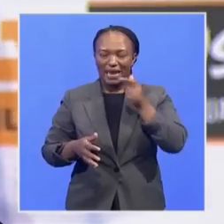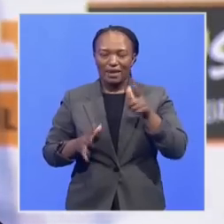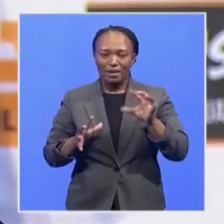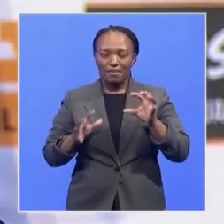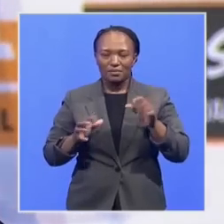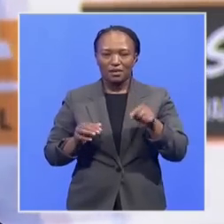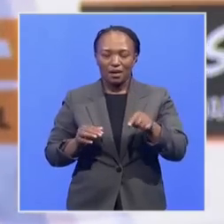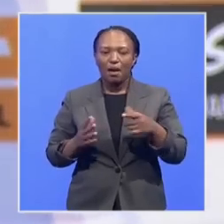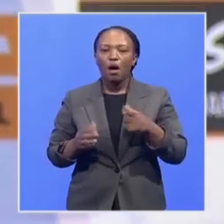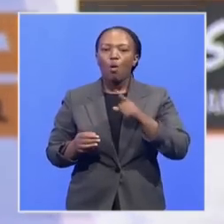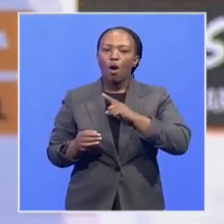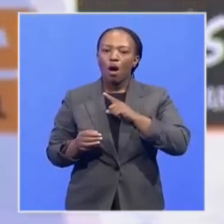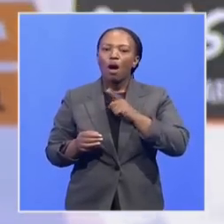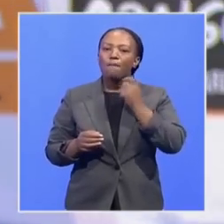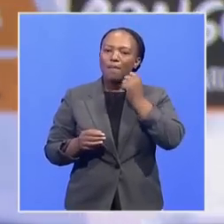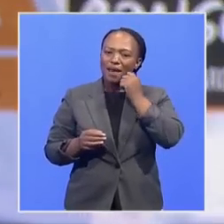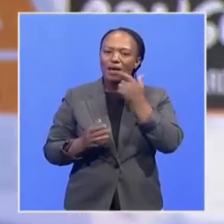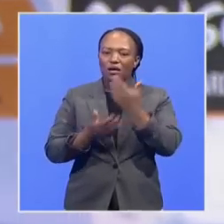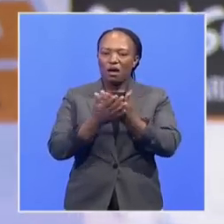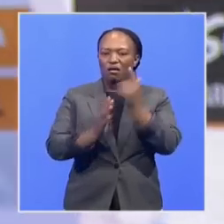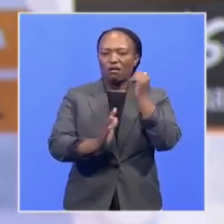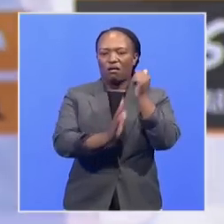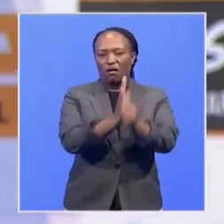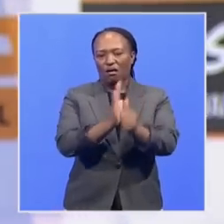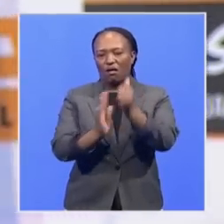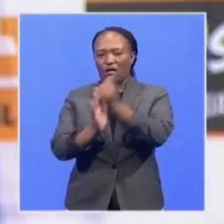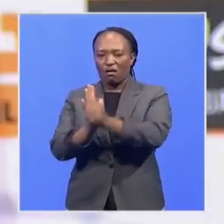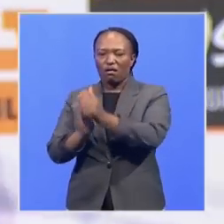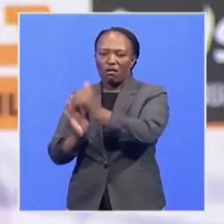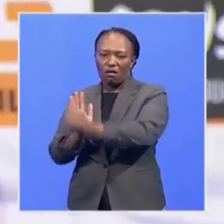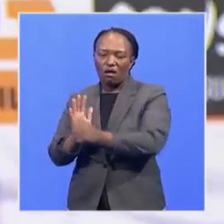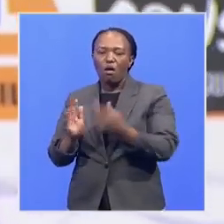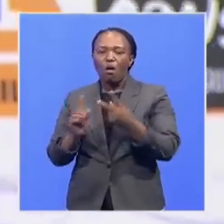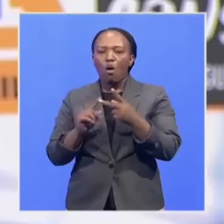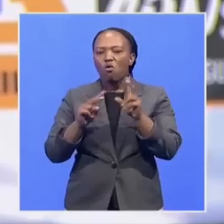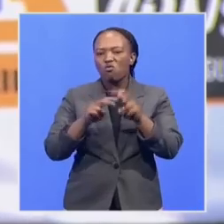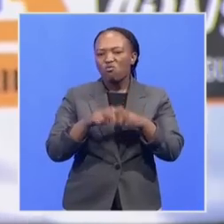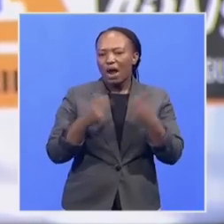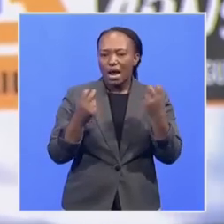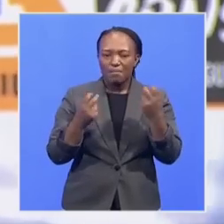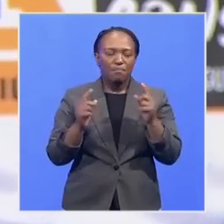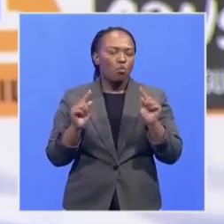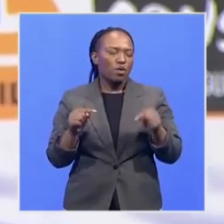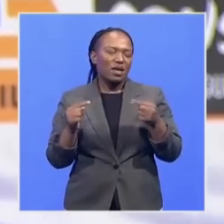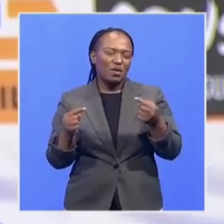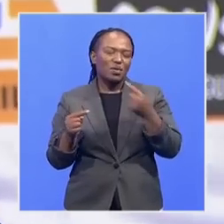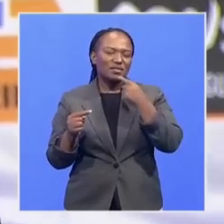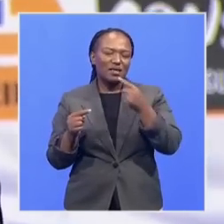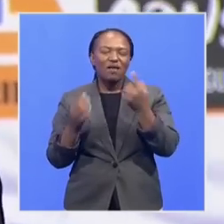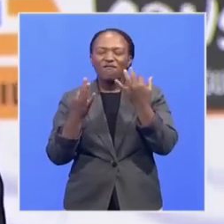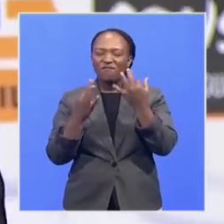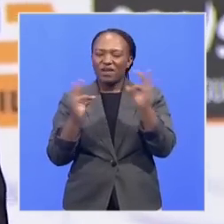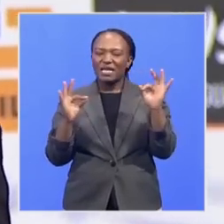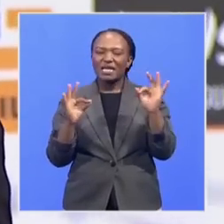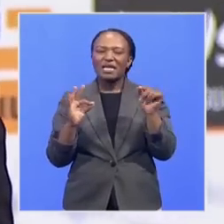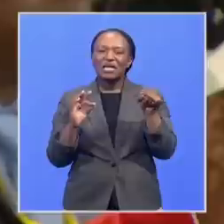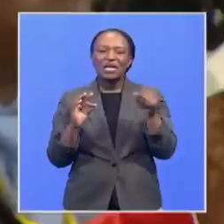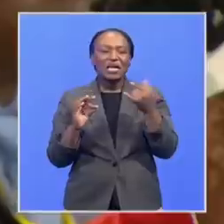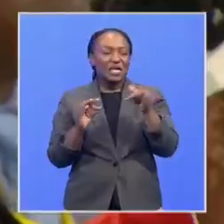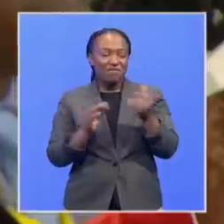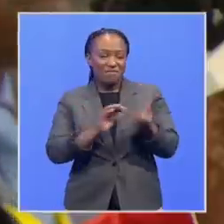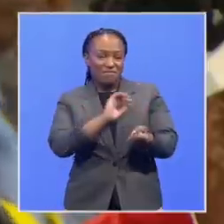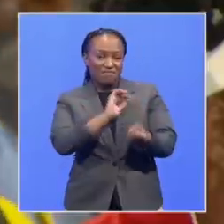ba bolayang ka po ba tla ba ba reipa re ka se re gona le tikologo.